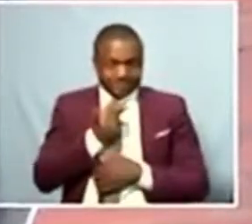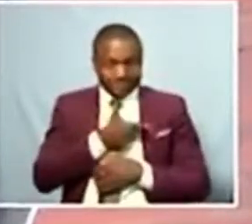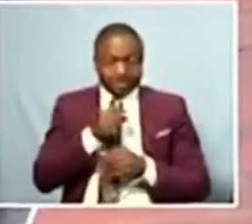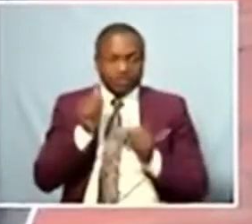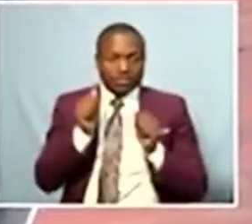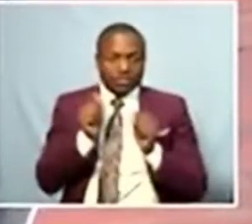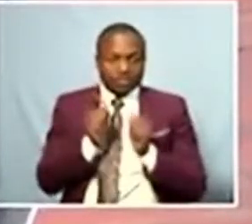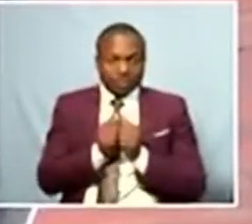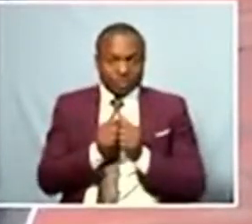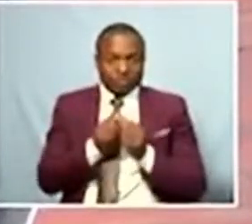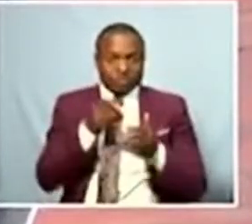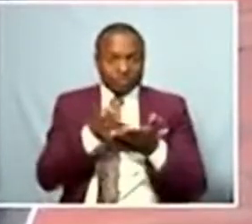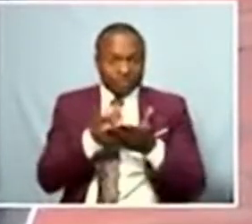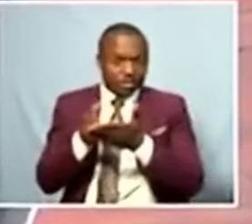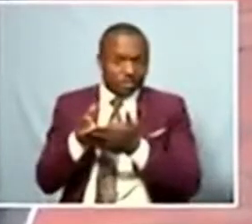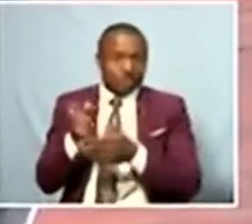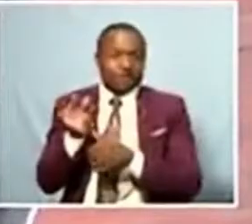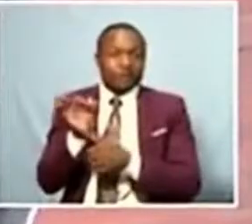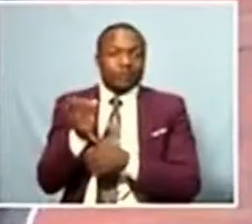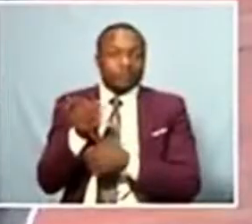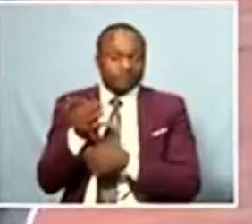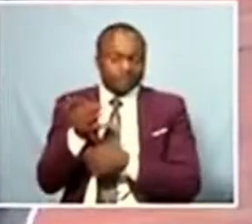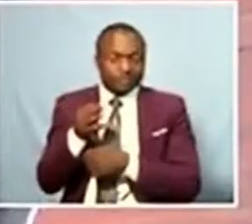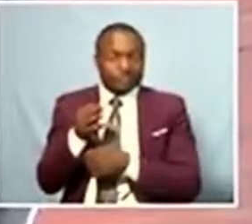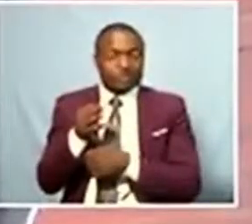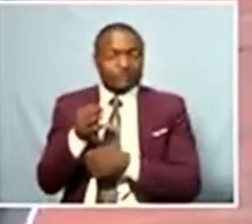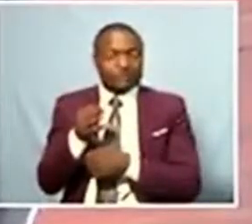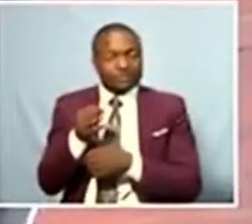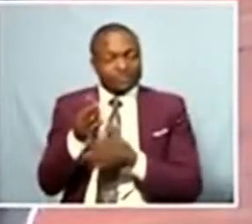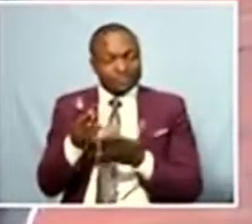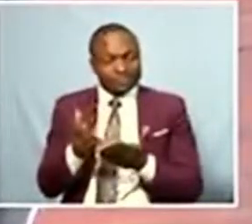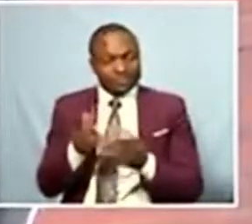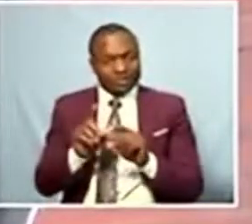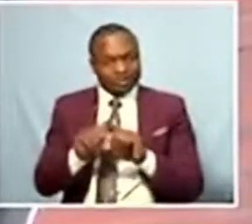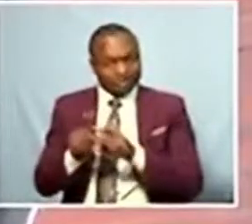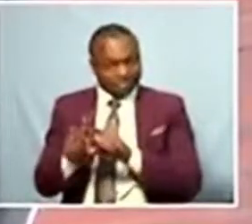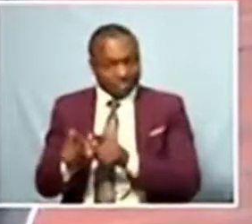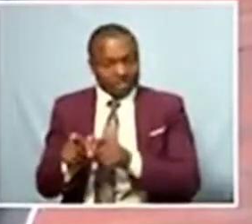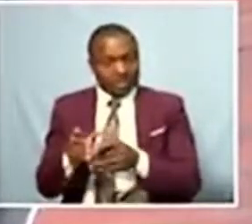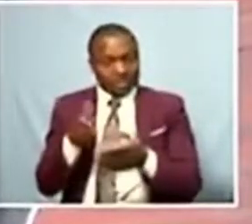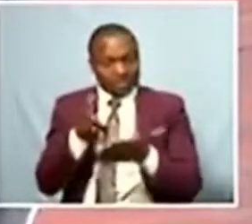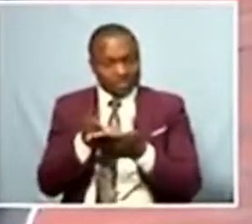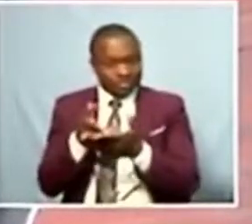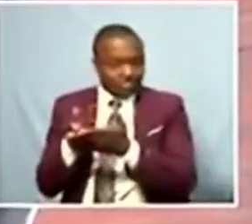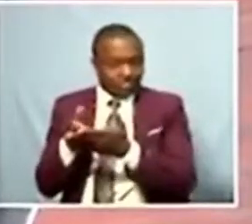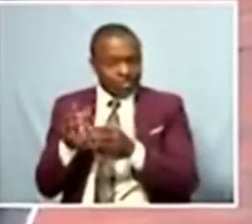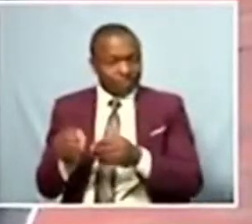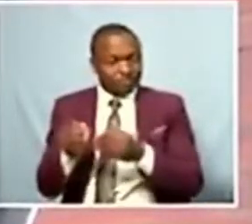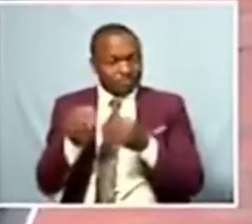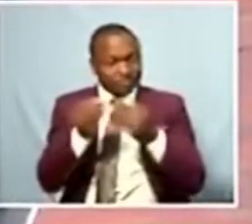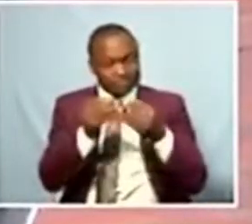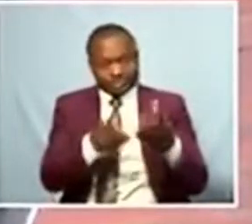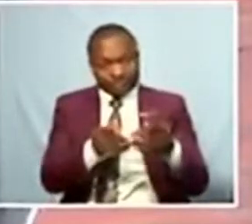not verbal to these embassies and so forth. So, and these we have conveyed. But usually in terms